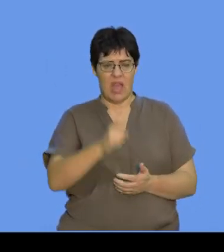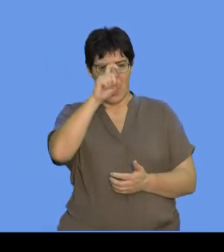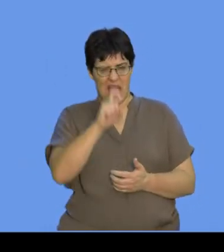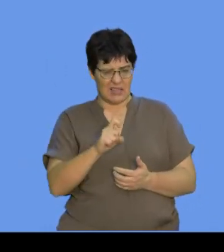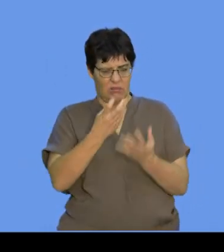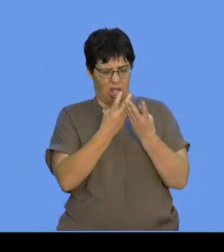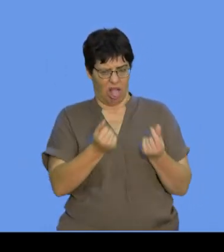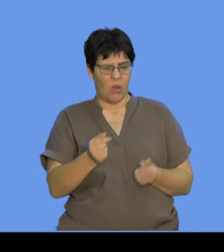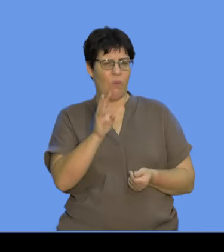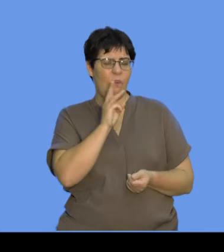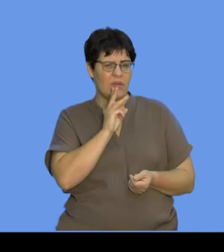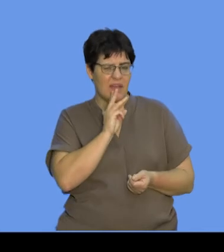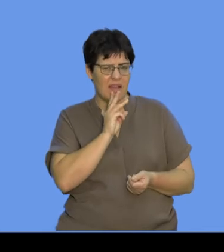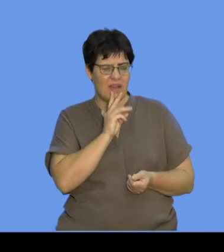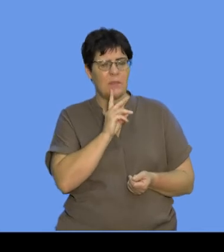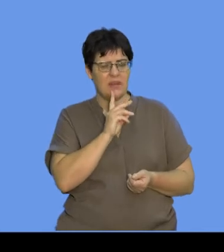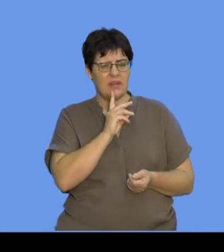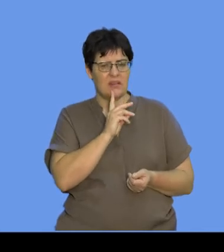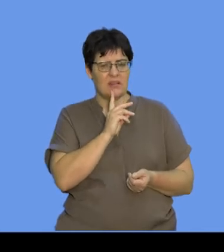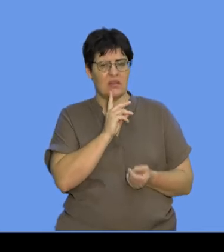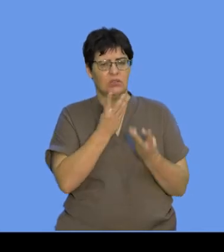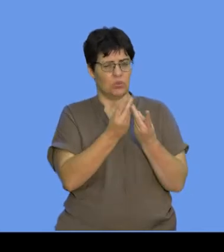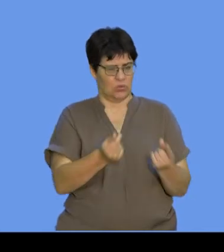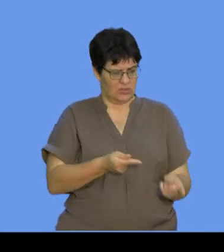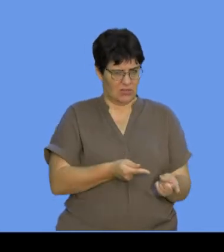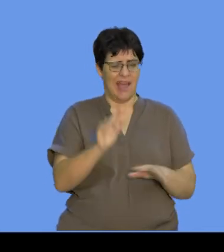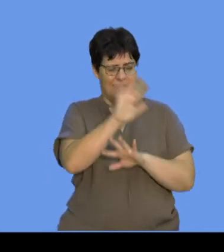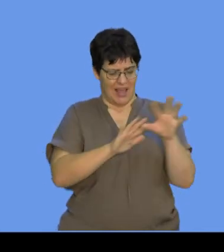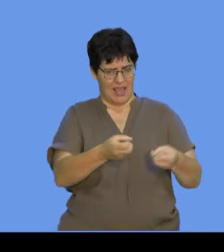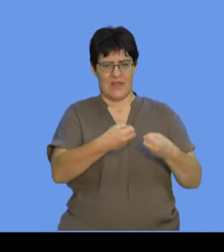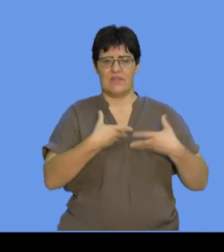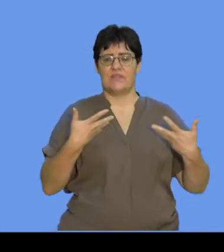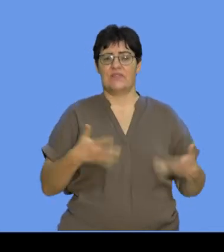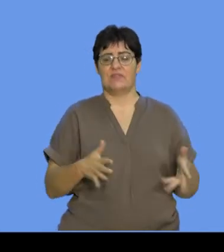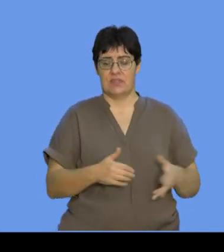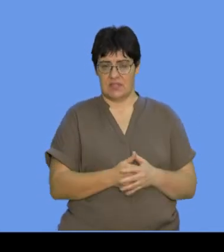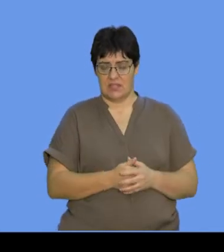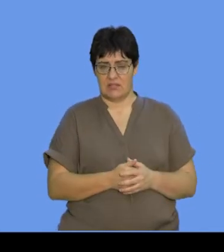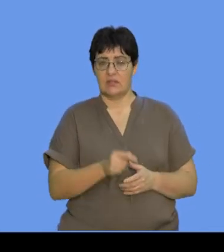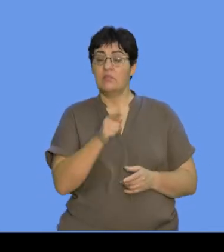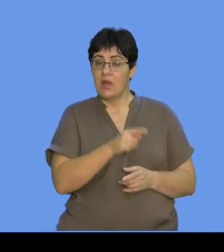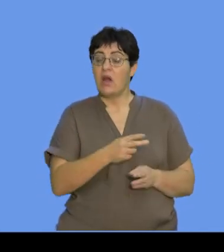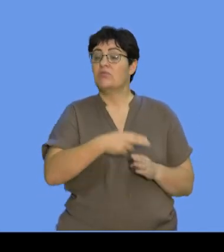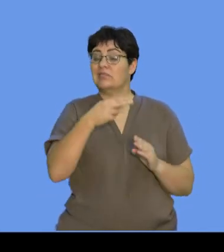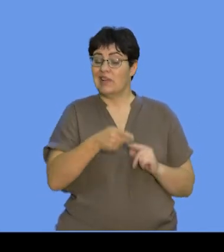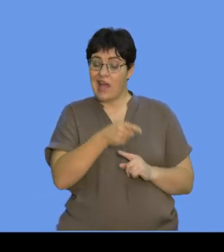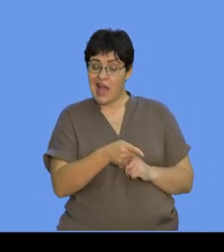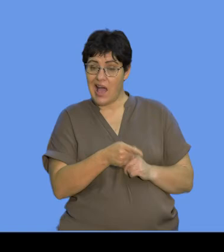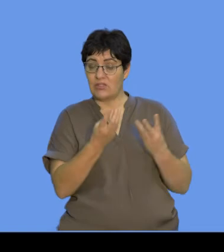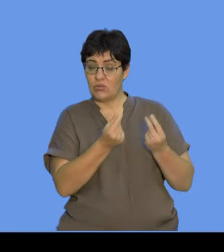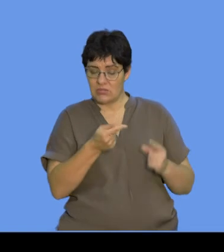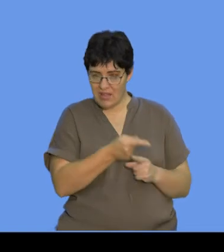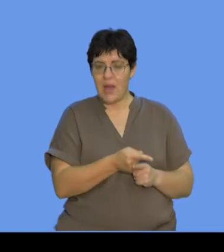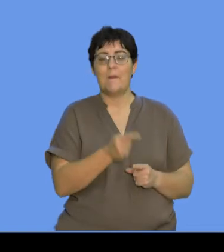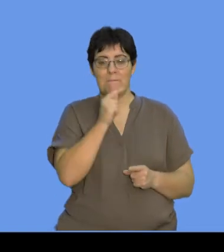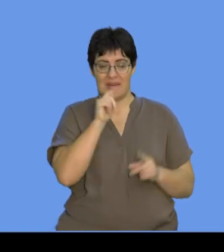water, it forms a solution, the color of the solution is given, and that this resulting solution actually